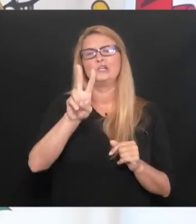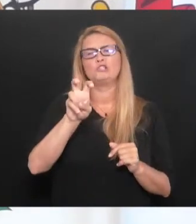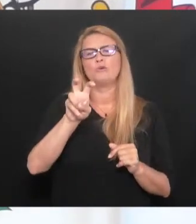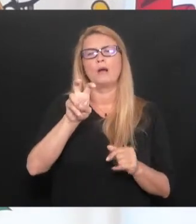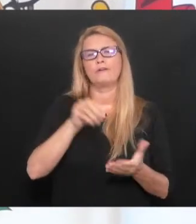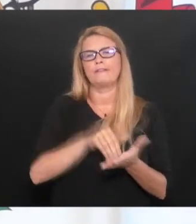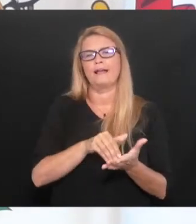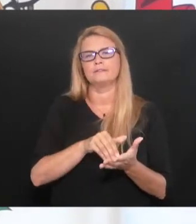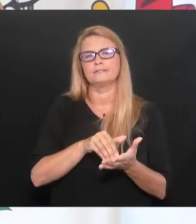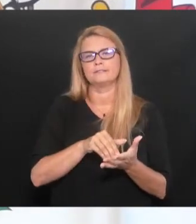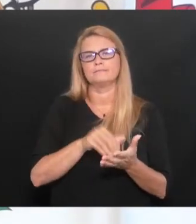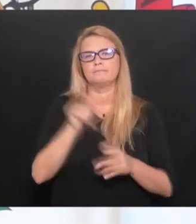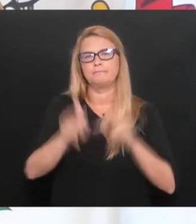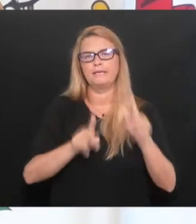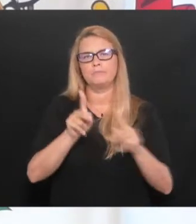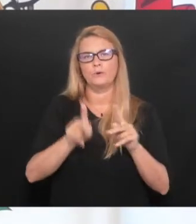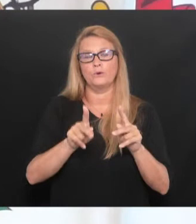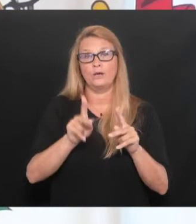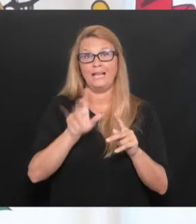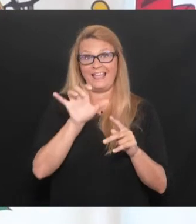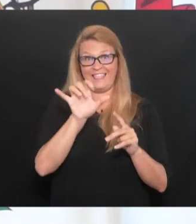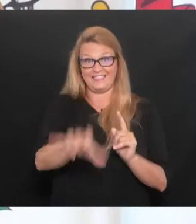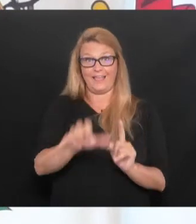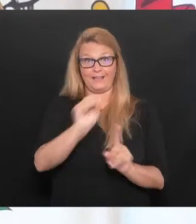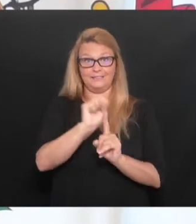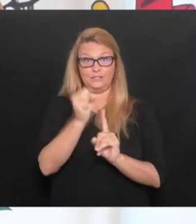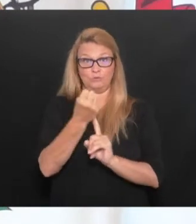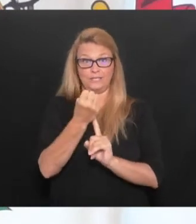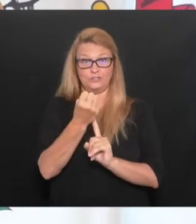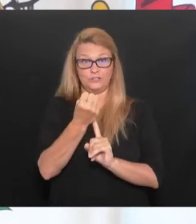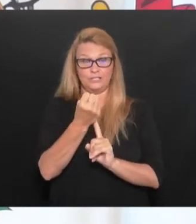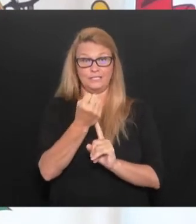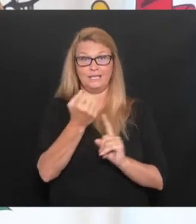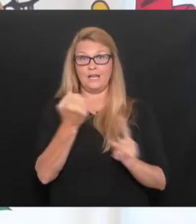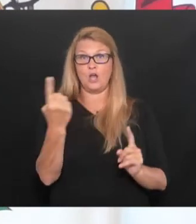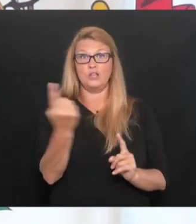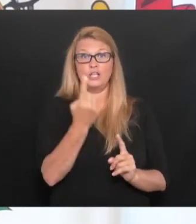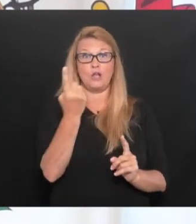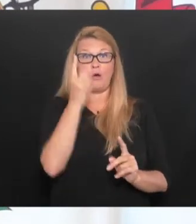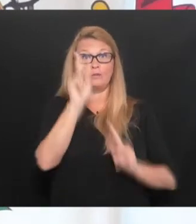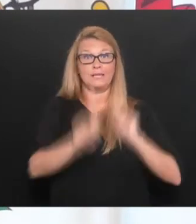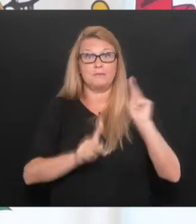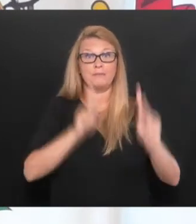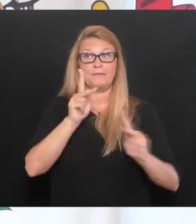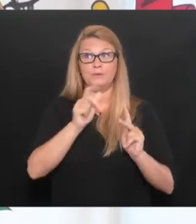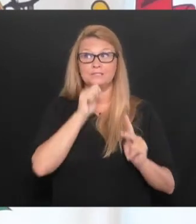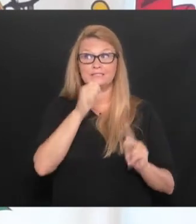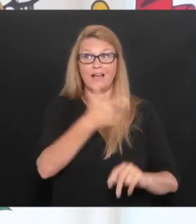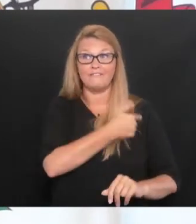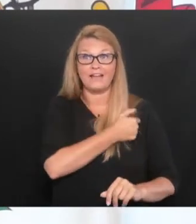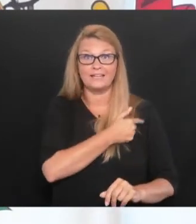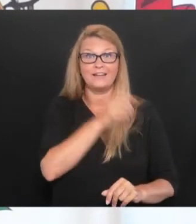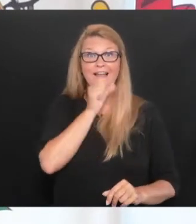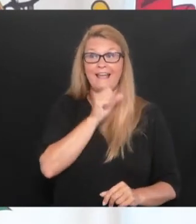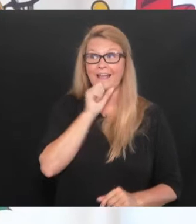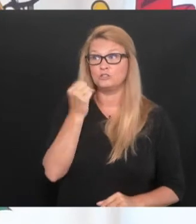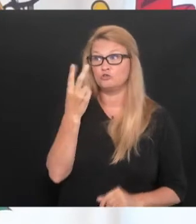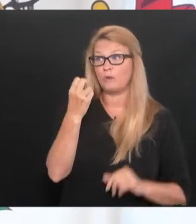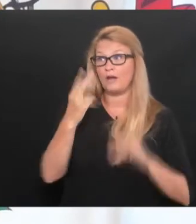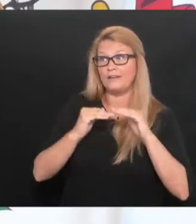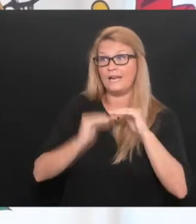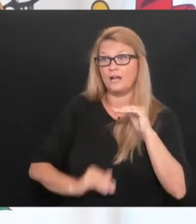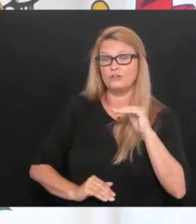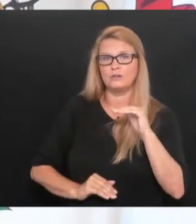200,000. Okay, so in that situation, now the only people that we're not vaccinating are 12 and under. Well, how